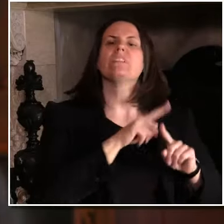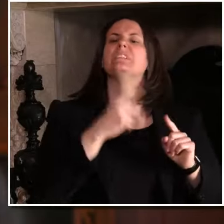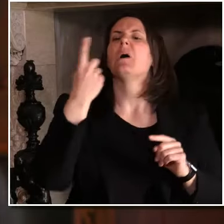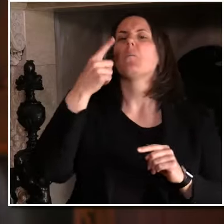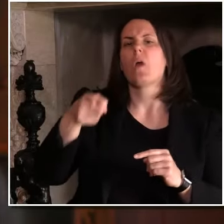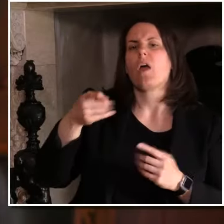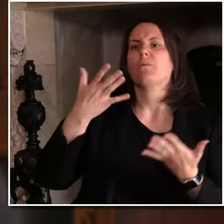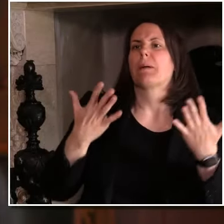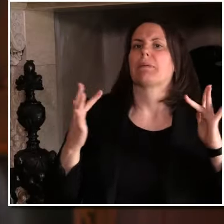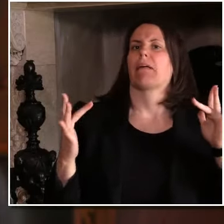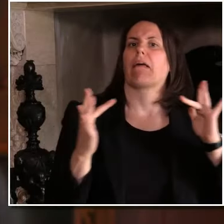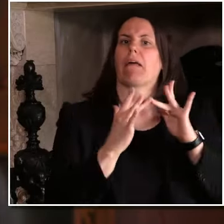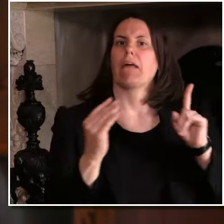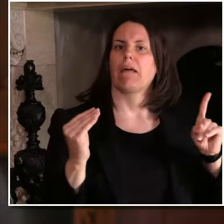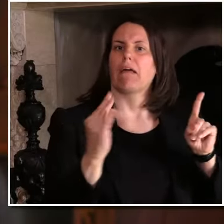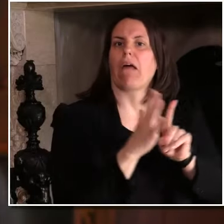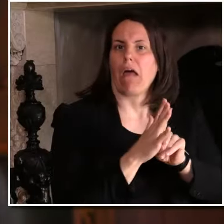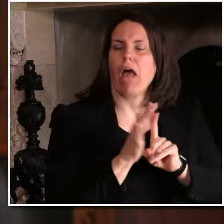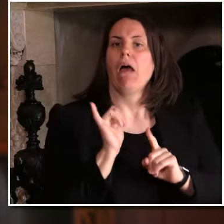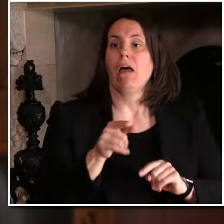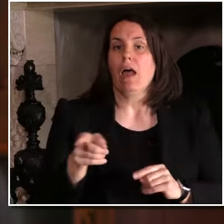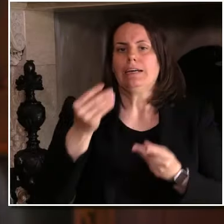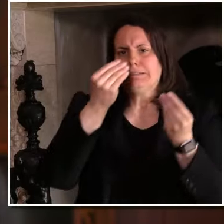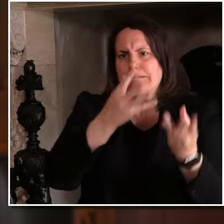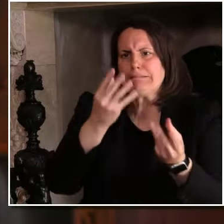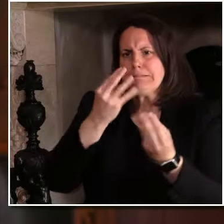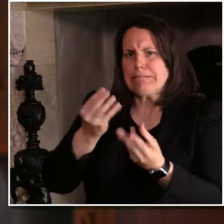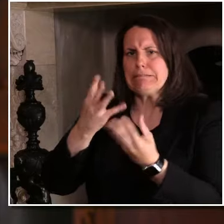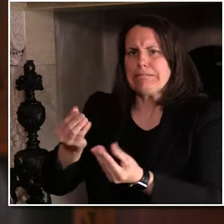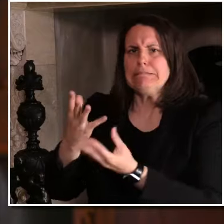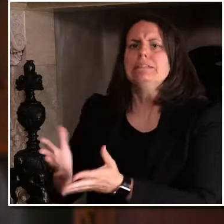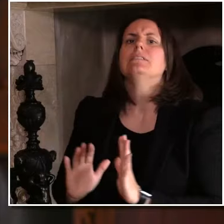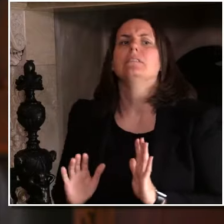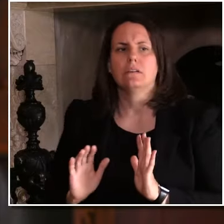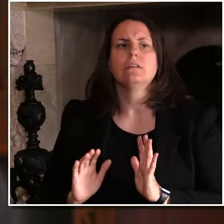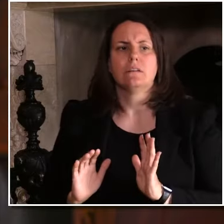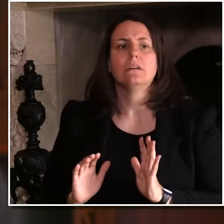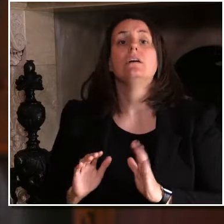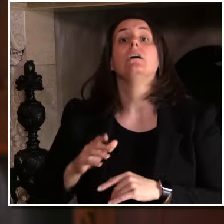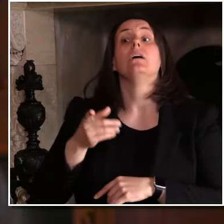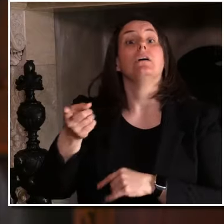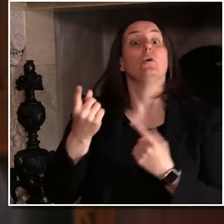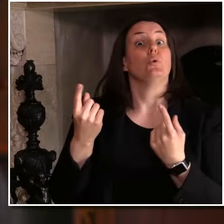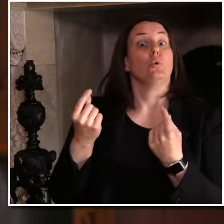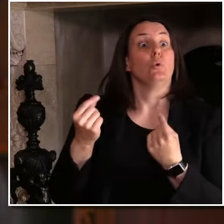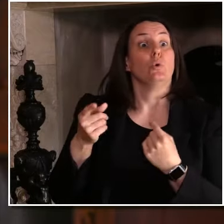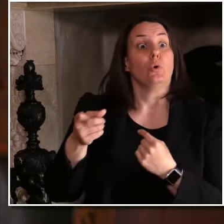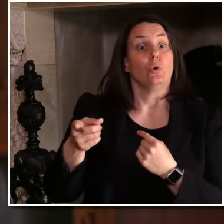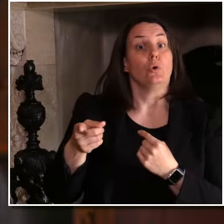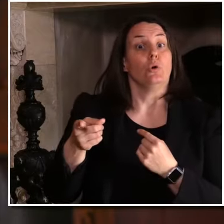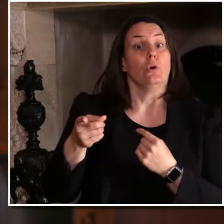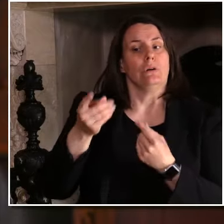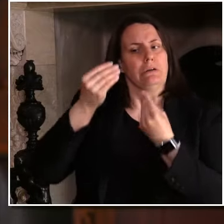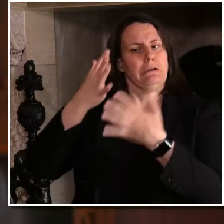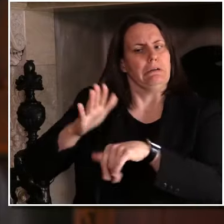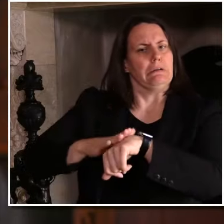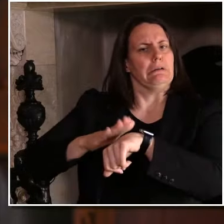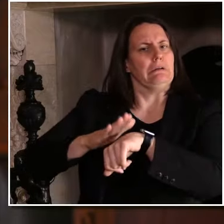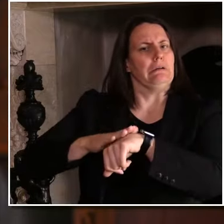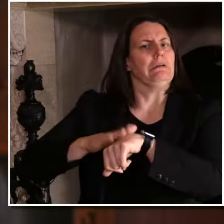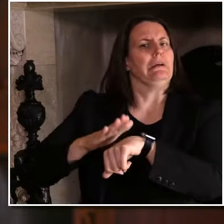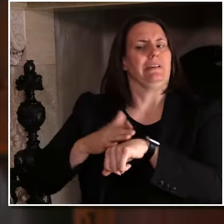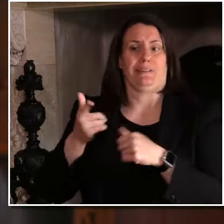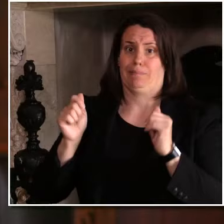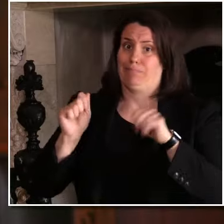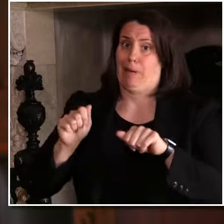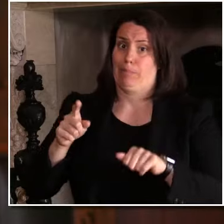and also provide information and tools for the at-risk person so they can take the necessary steps to stop the